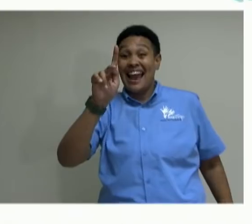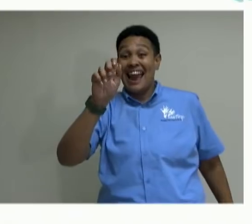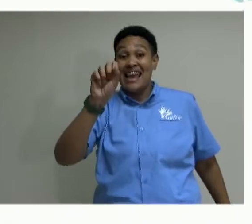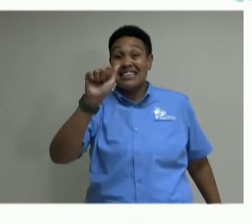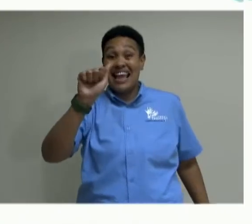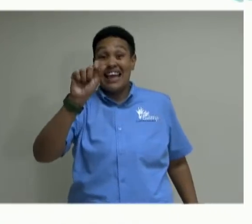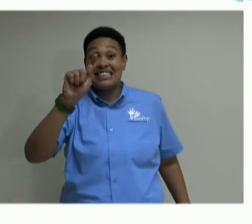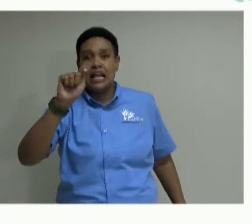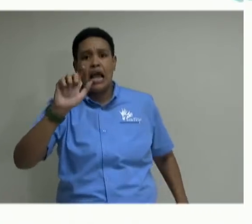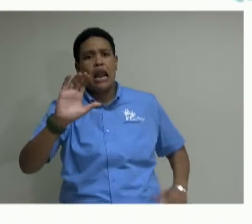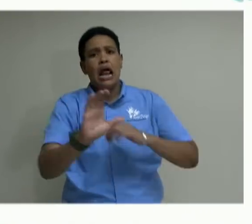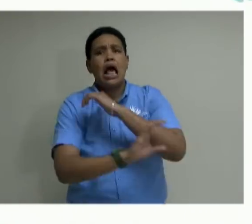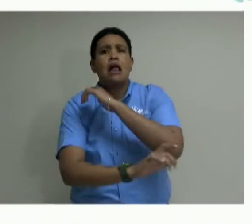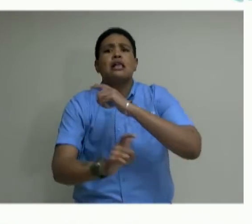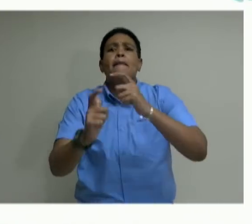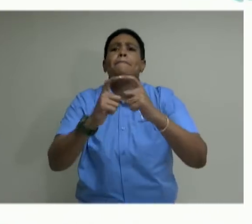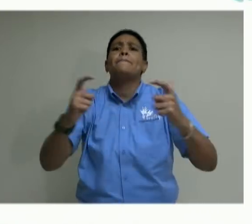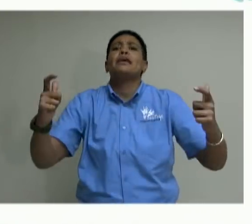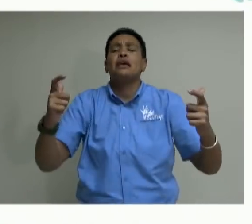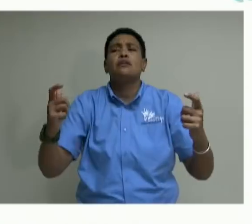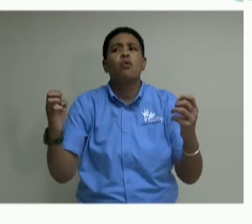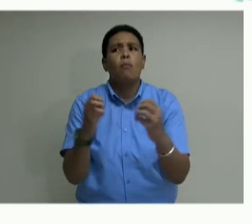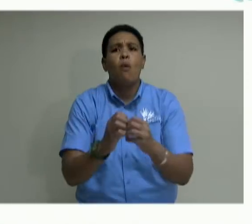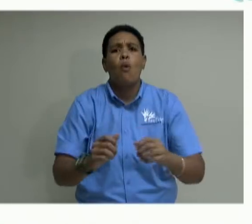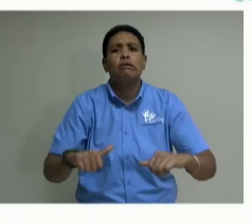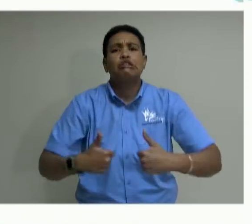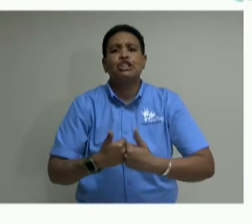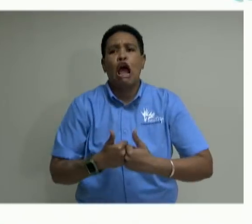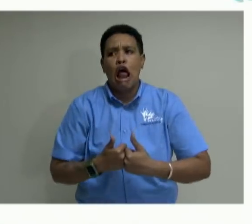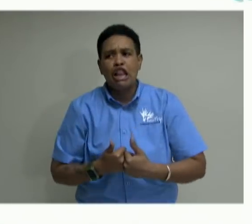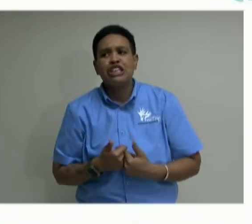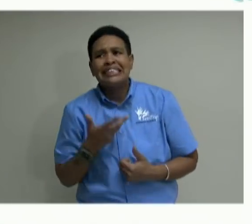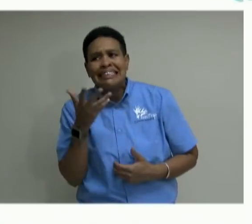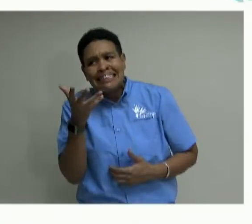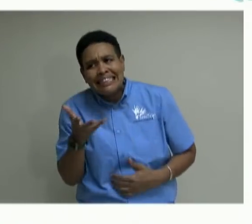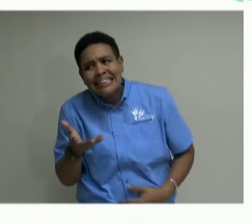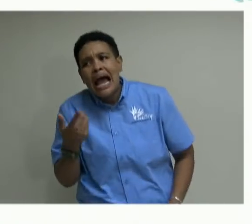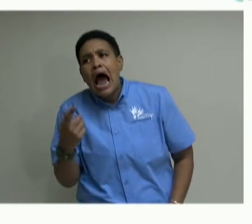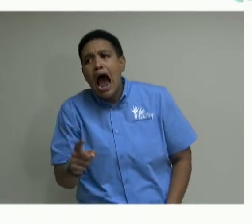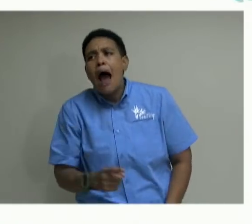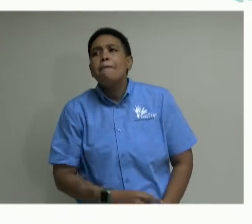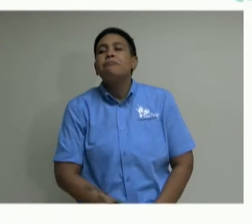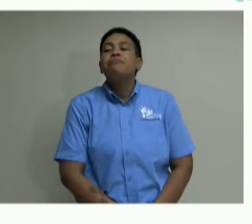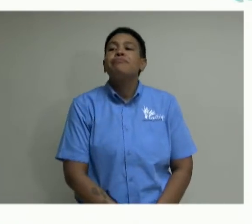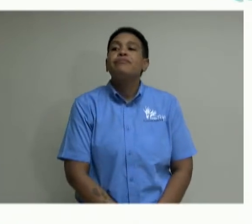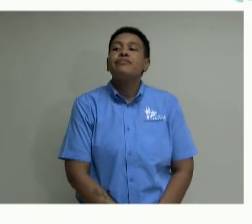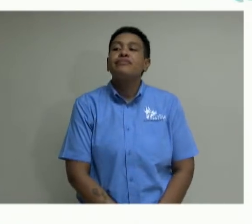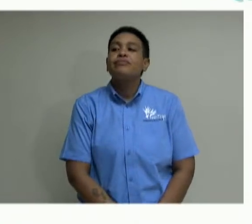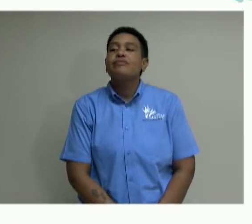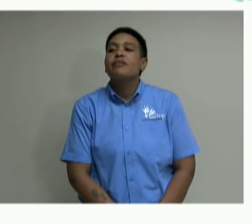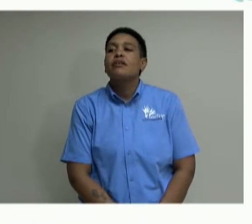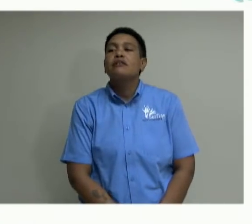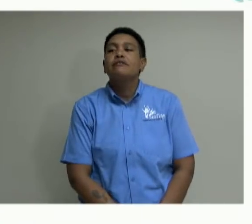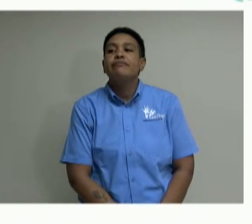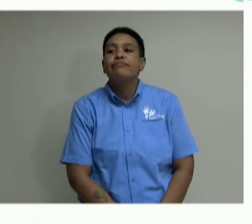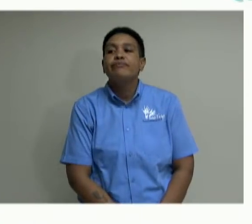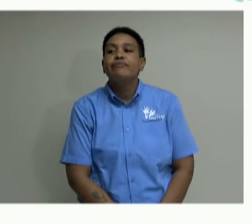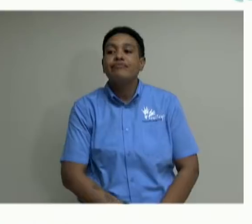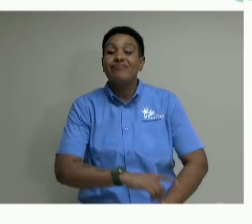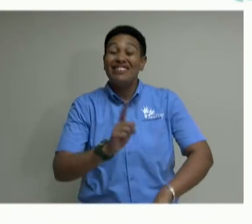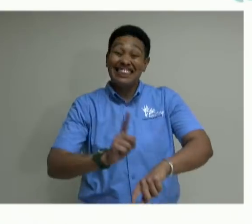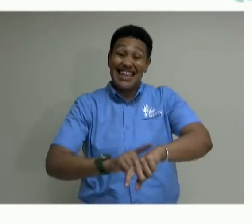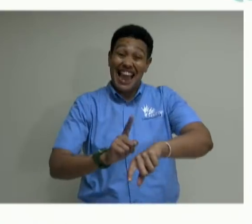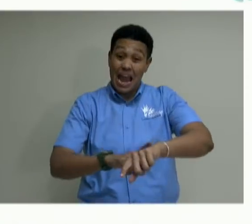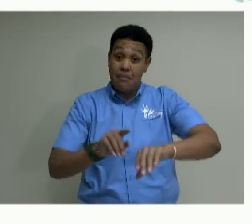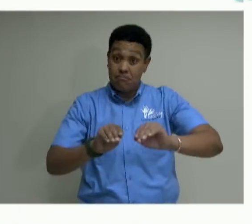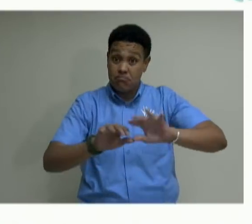pretty large, and so a little bit more challenges. And so for the period of the outbreak, the region,